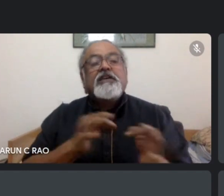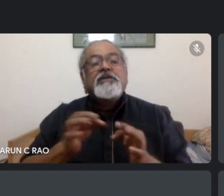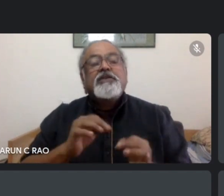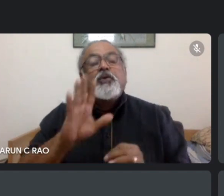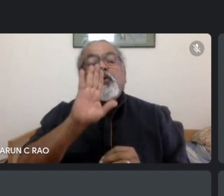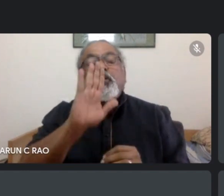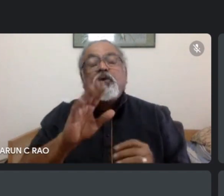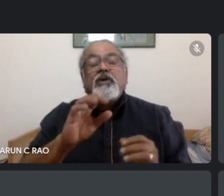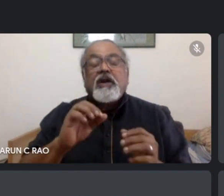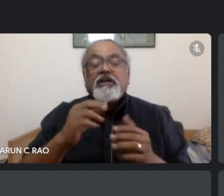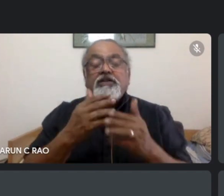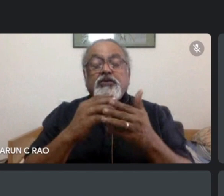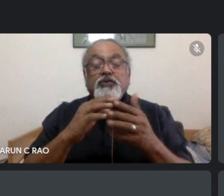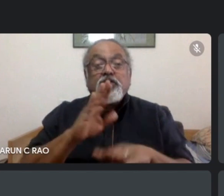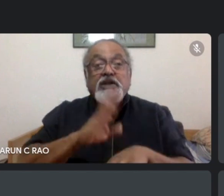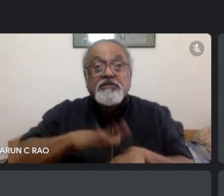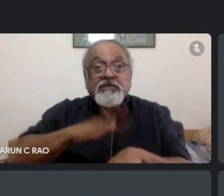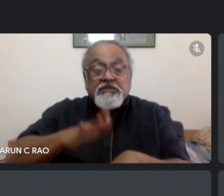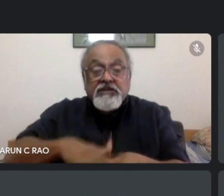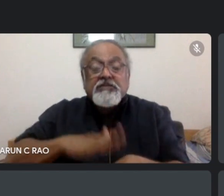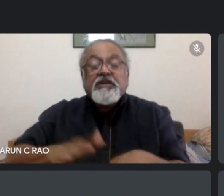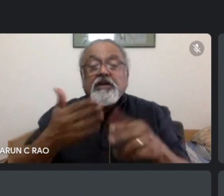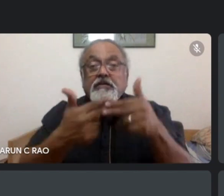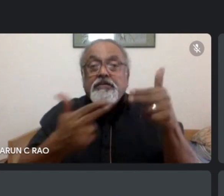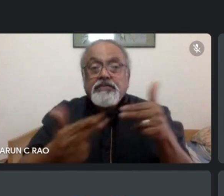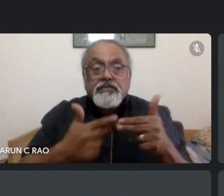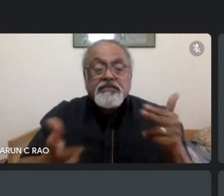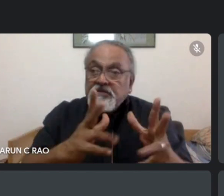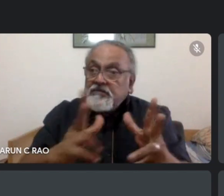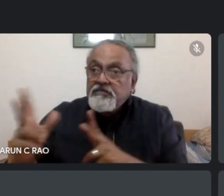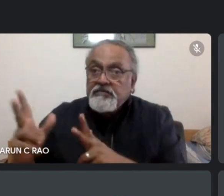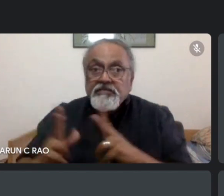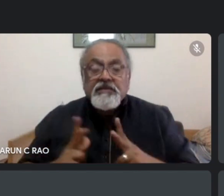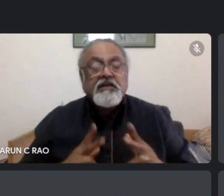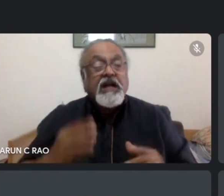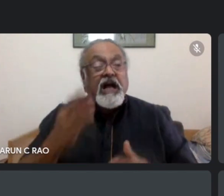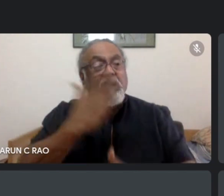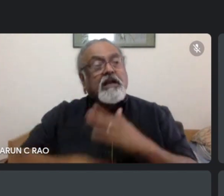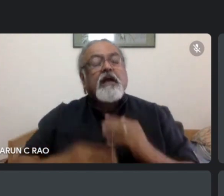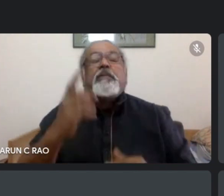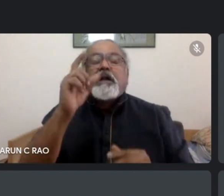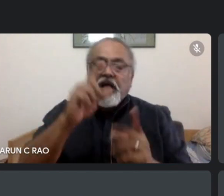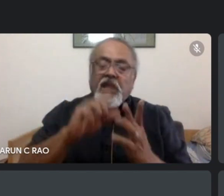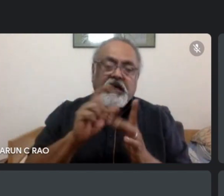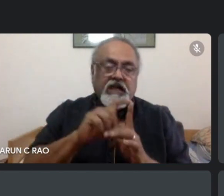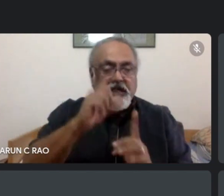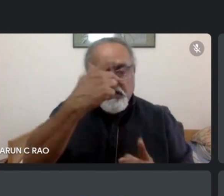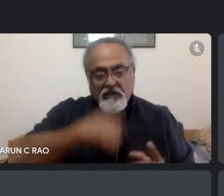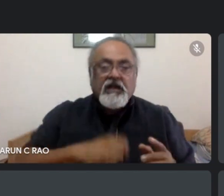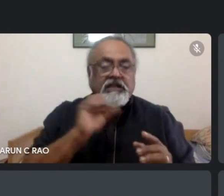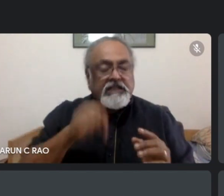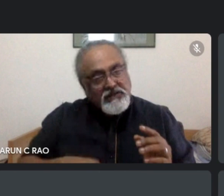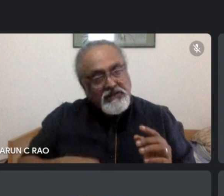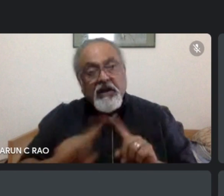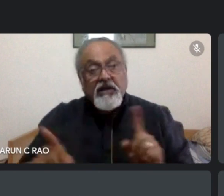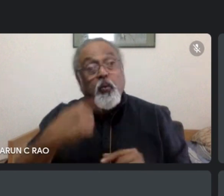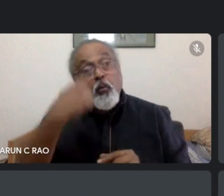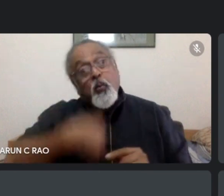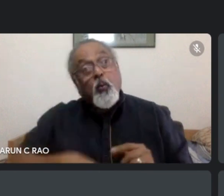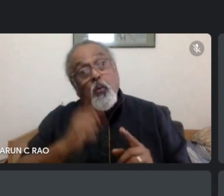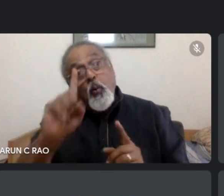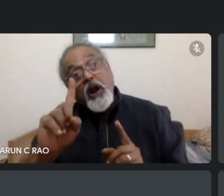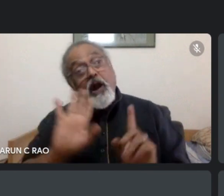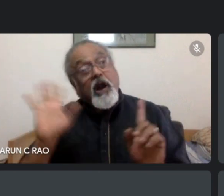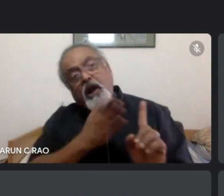advocacy, and also acknowledging disability identity, but not as the only identity. That's, I think, very important. And also normalizing